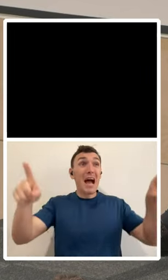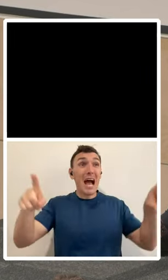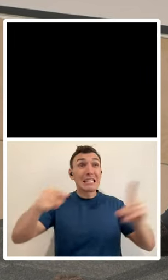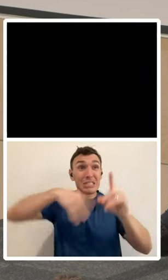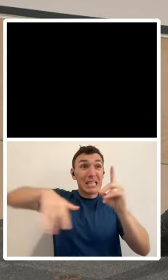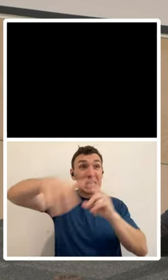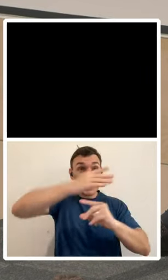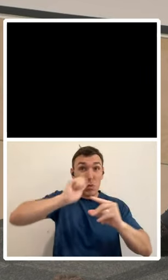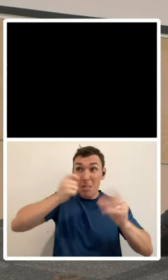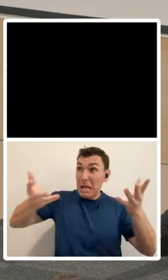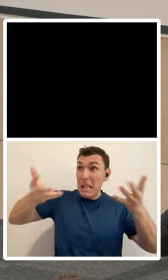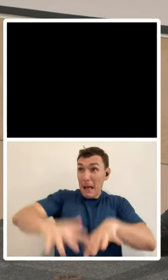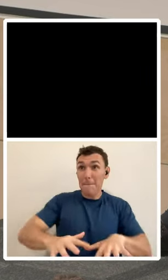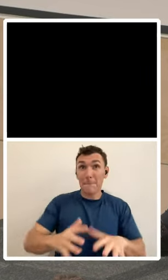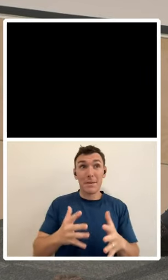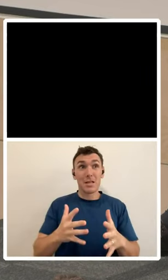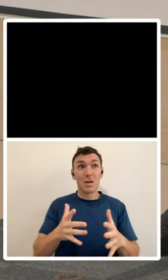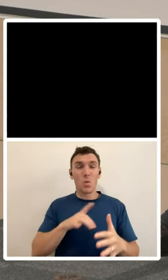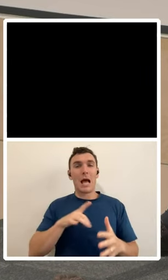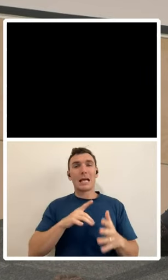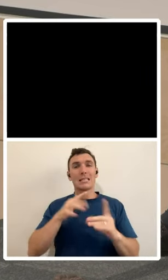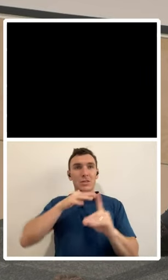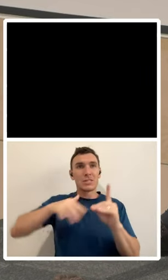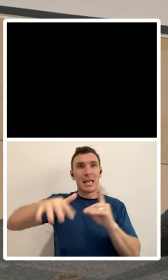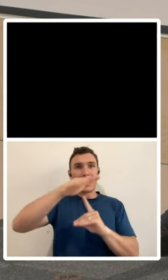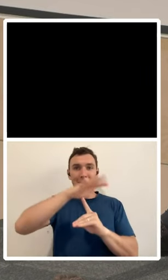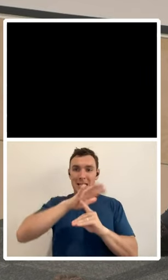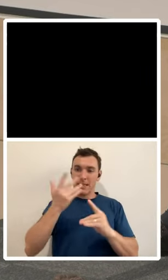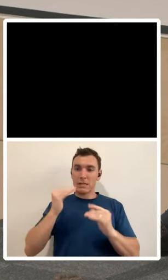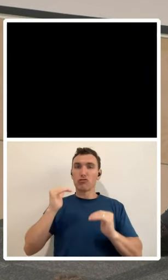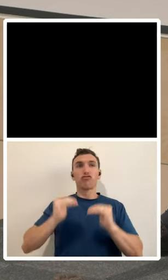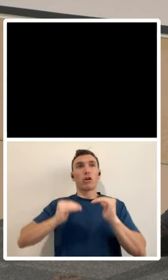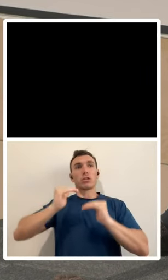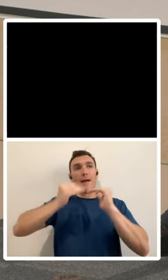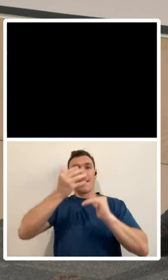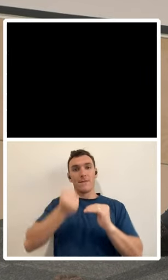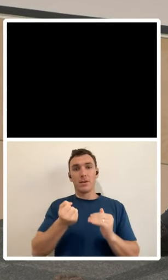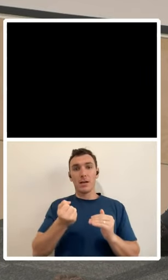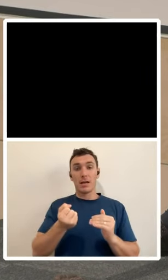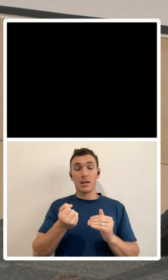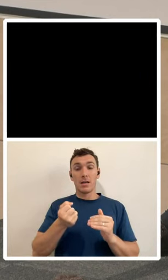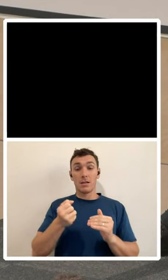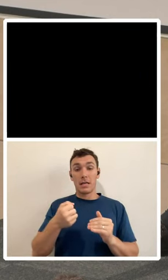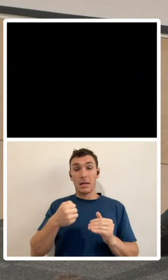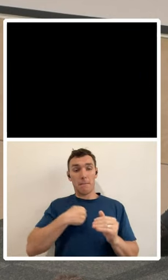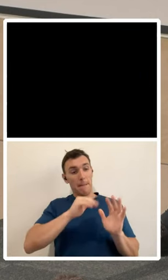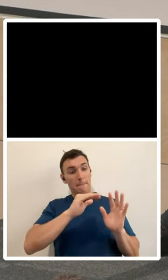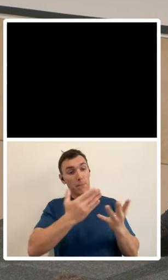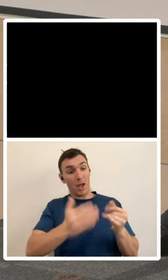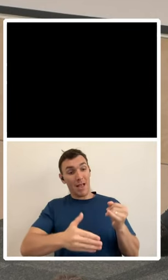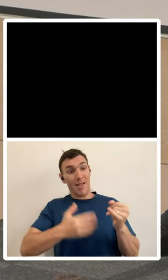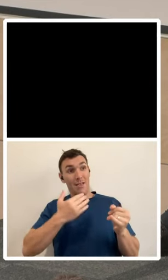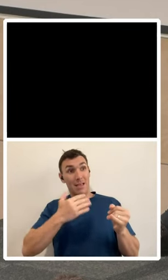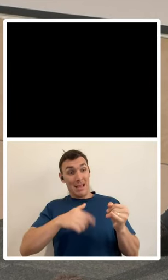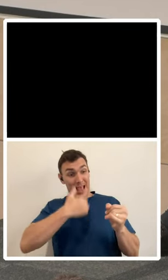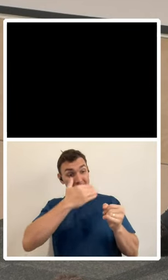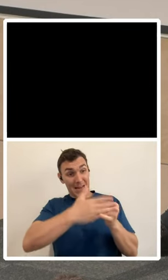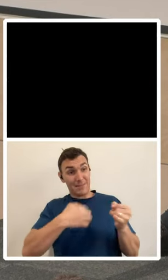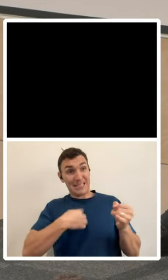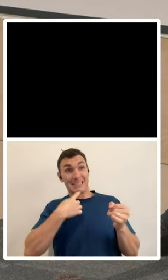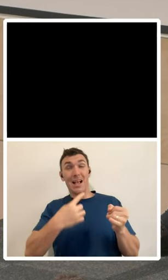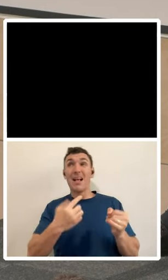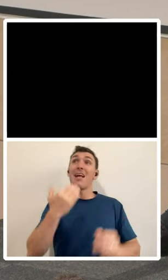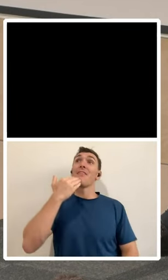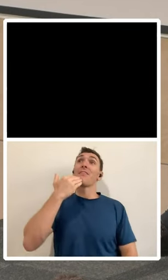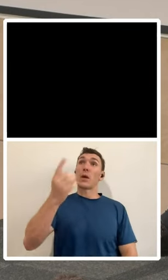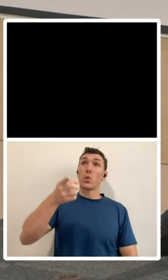society. You know, I put the end. There's a thanks to God at the end of the book. Yeah. Or whoever it was who made it so easy to bet on terrible things and so hard to stop them.